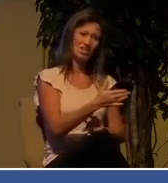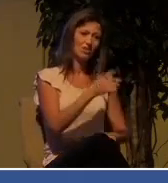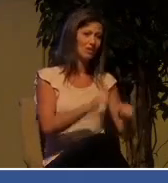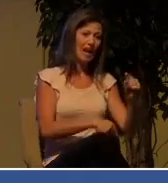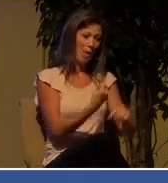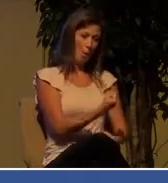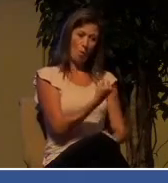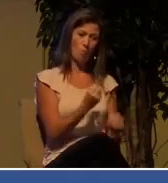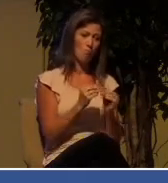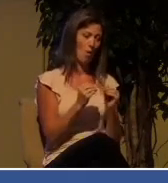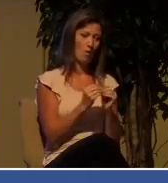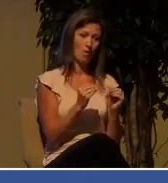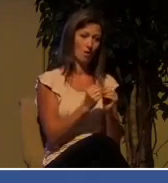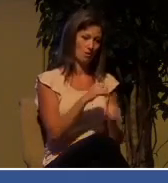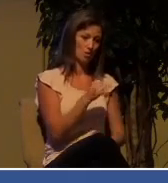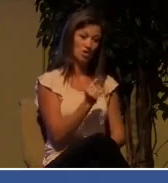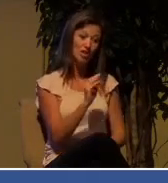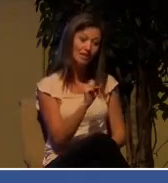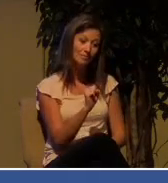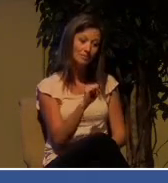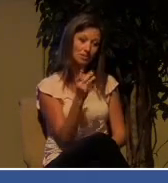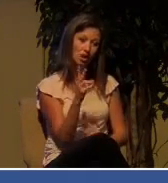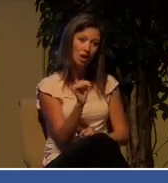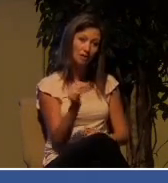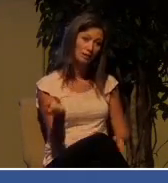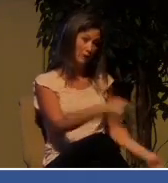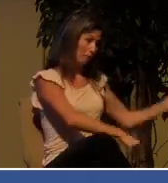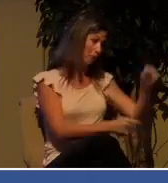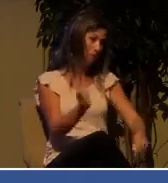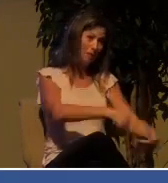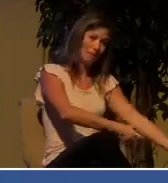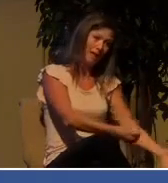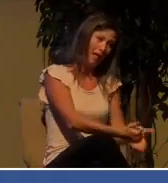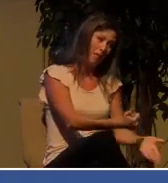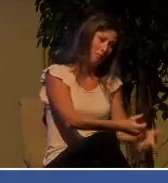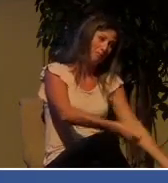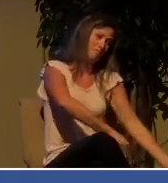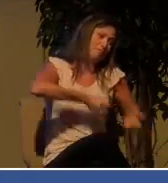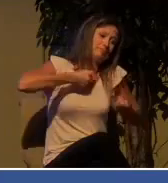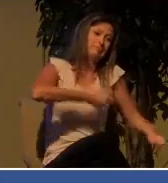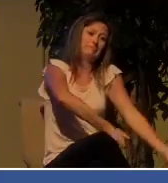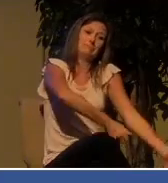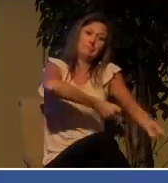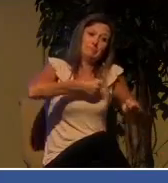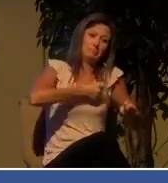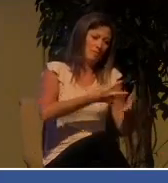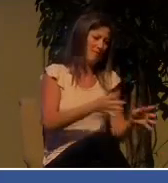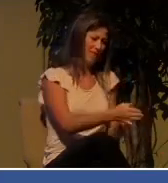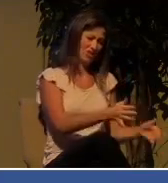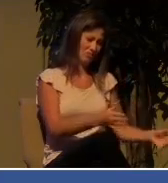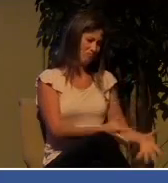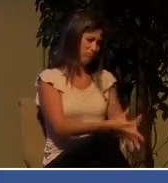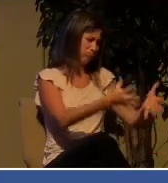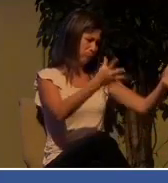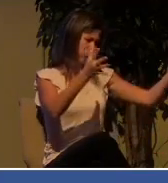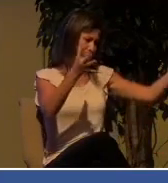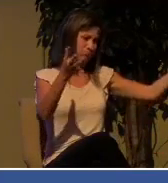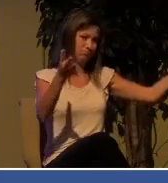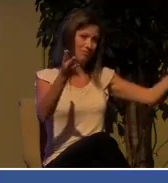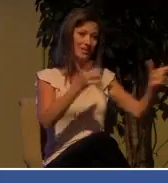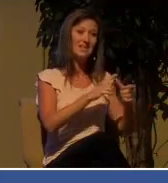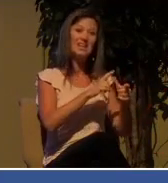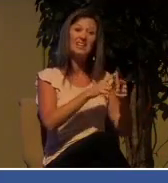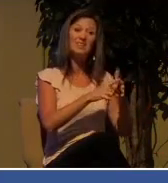hold anymore. James and John came over to help them as best they could. But the catch was so large that both of their boats began to